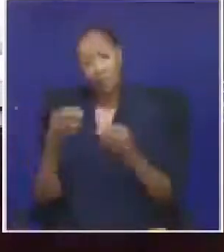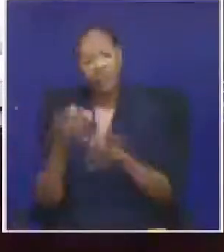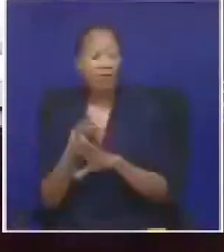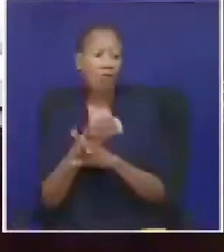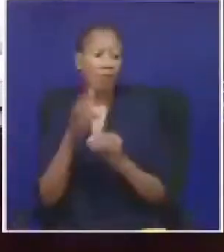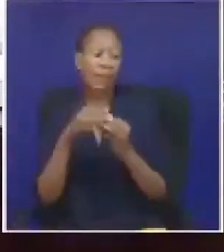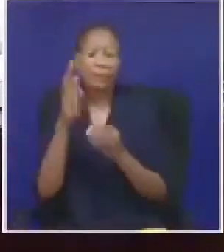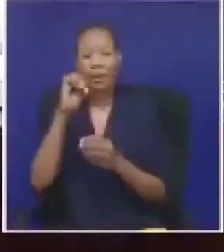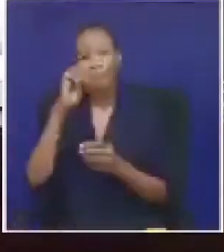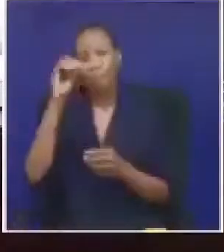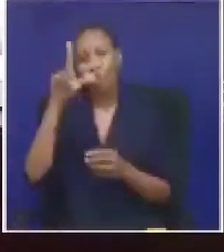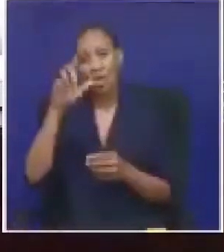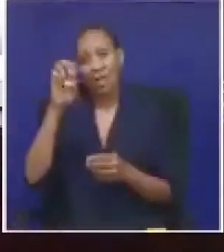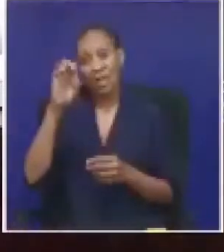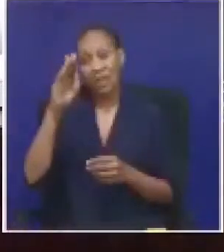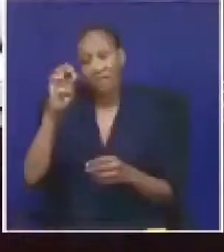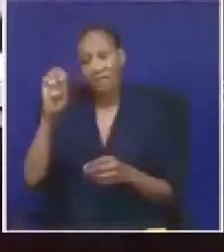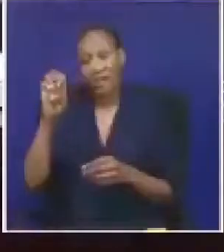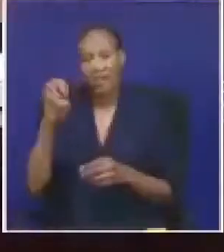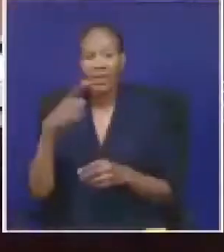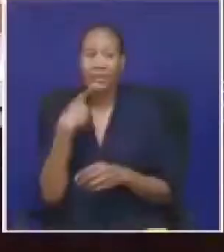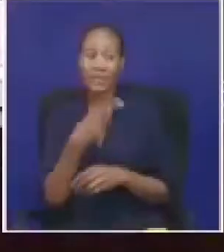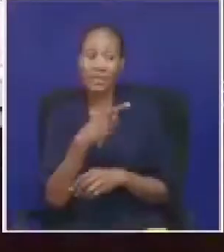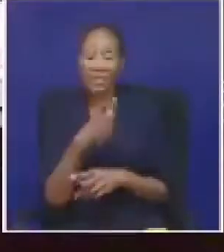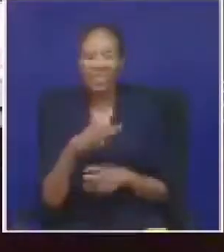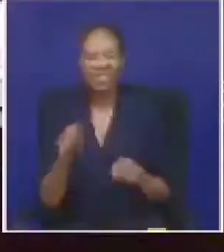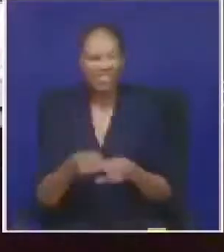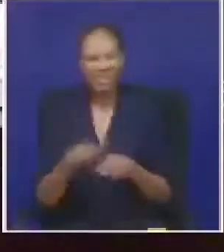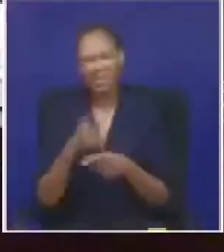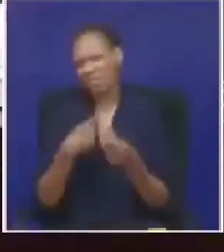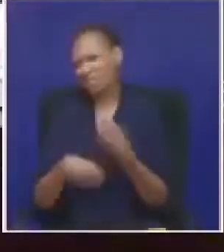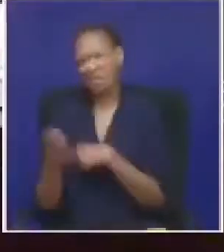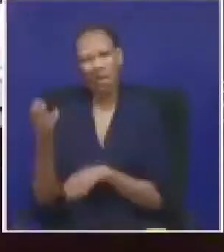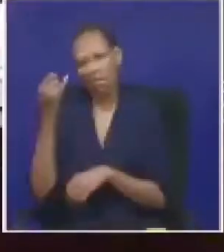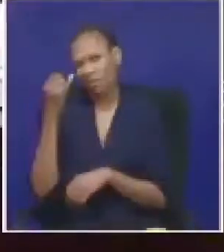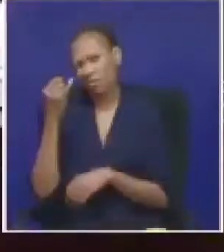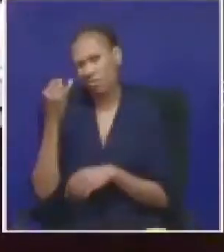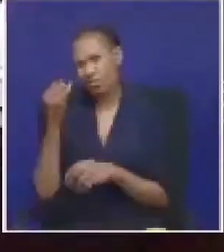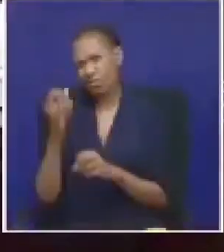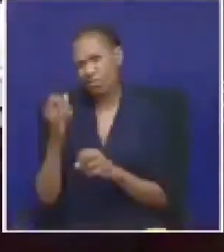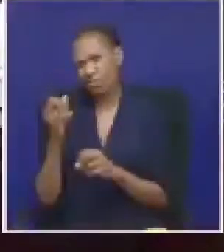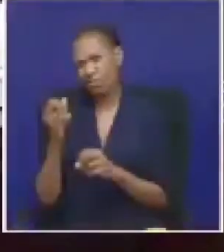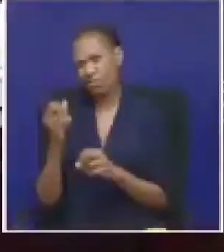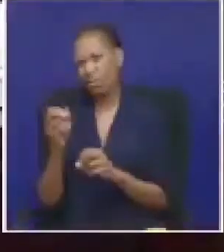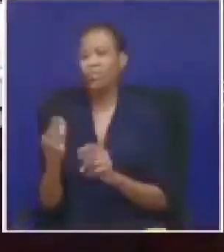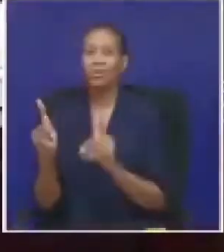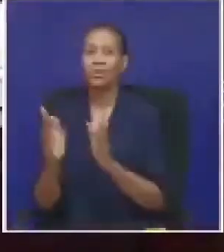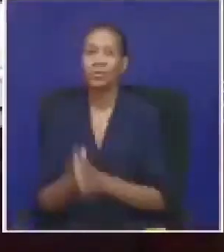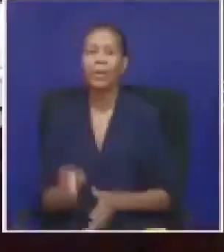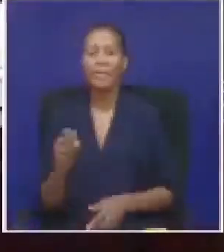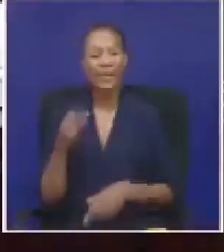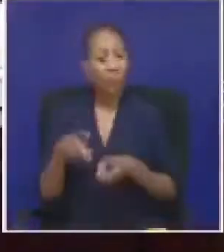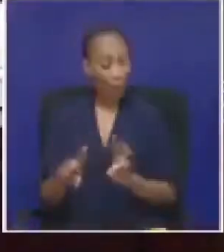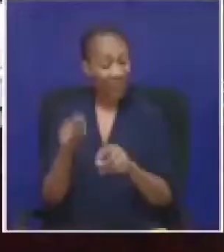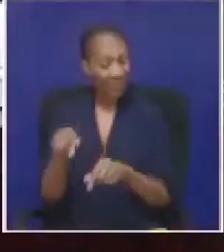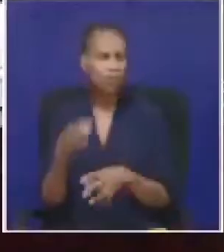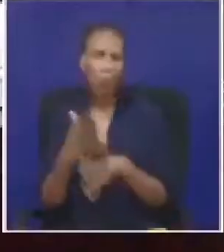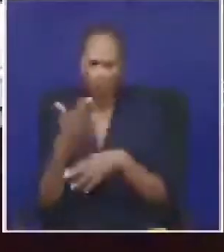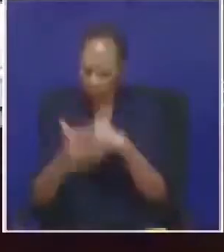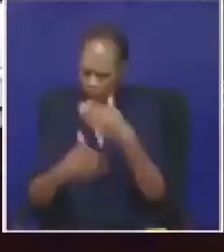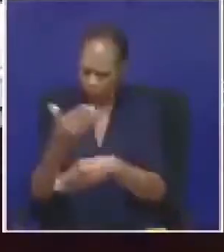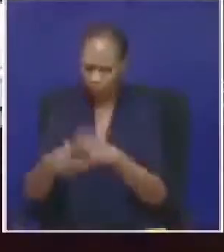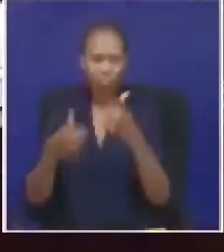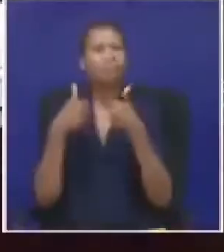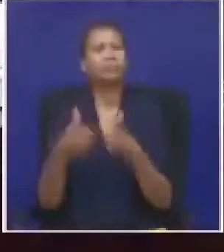earlier that it's a sellout position, but it's working, because we